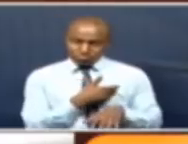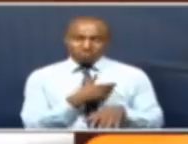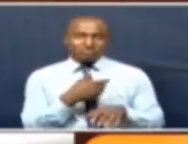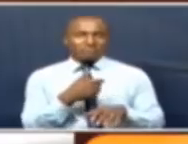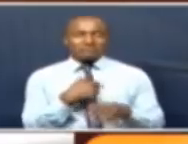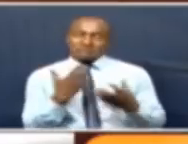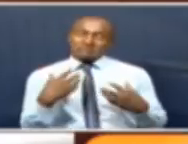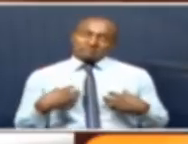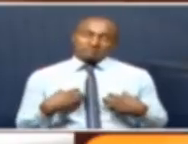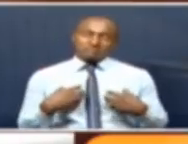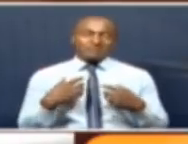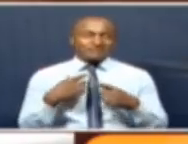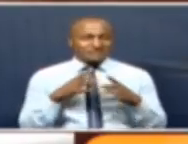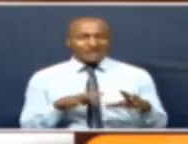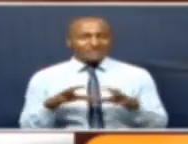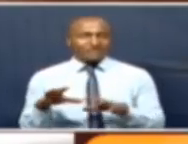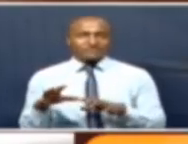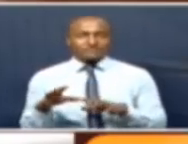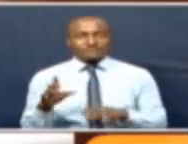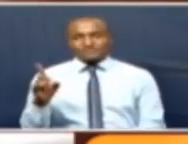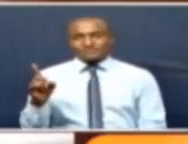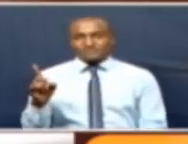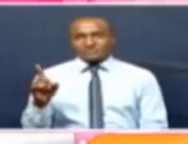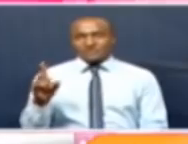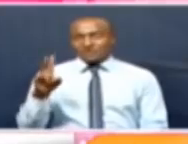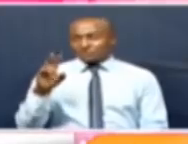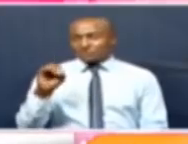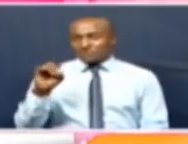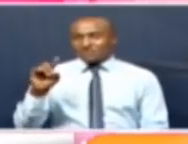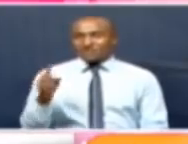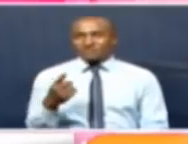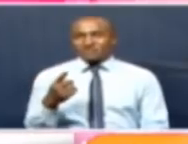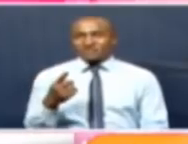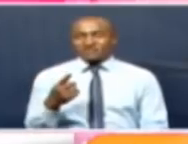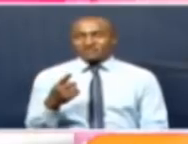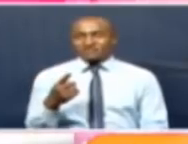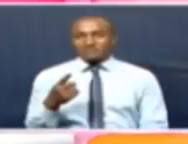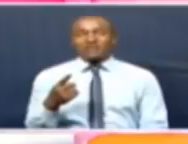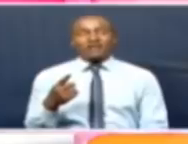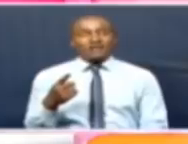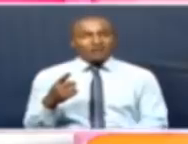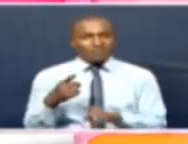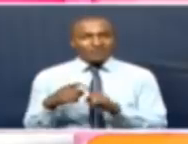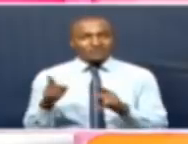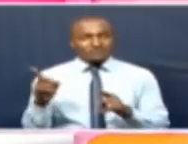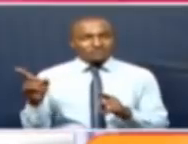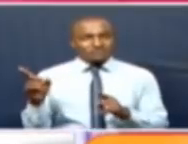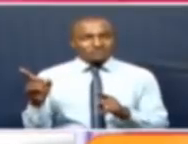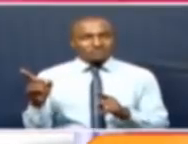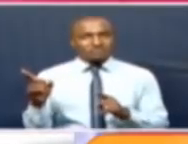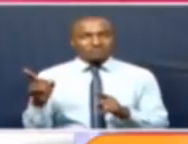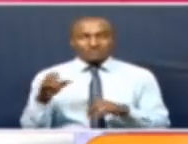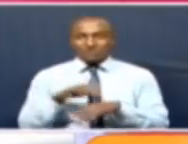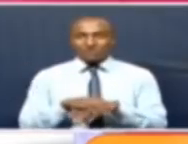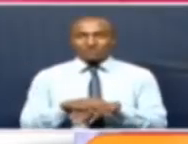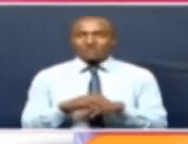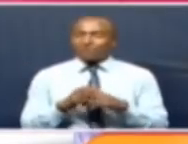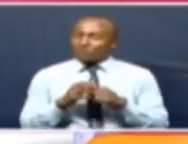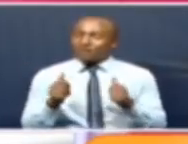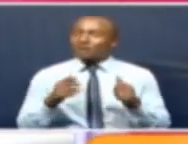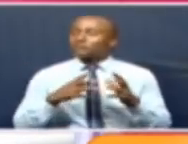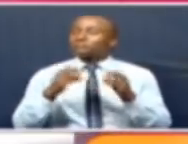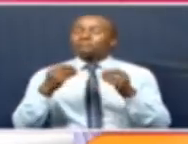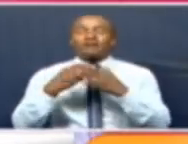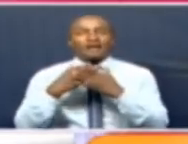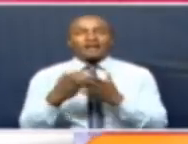tu. This silicone prosthetic cost 20,000 shillings. The knitted knocker unreceived made all the difference. Hakuna mahali siwezi enda,